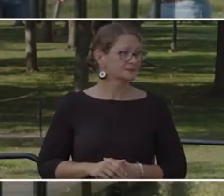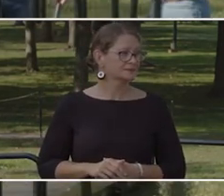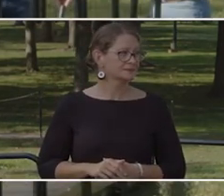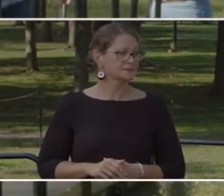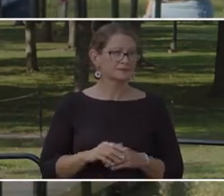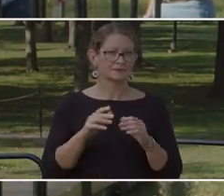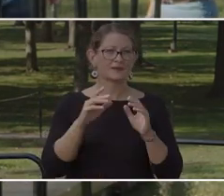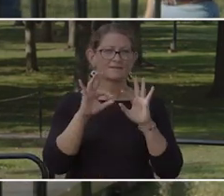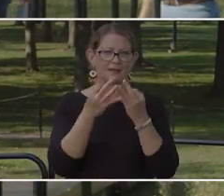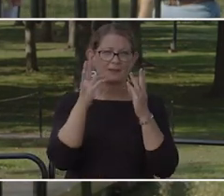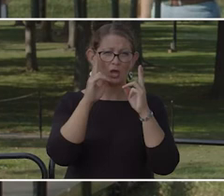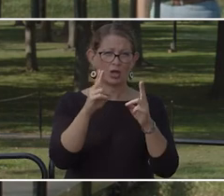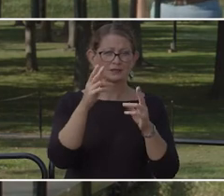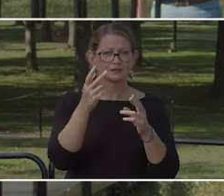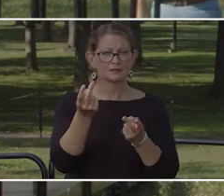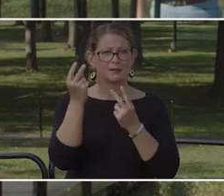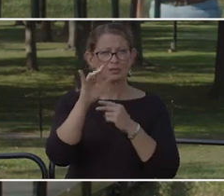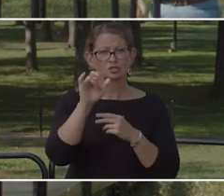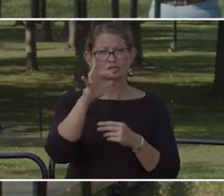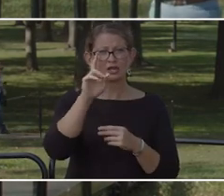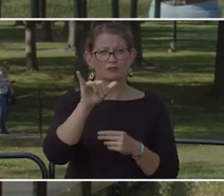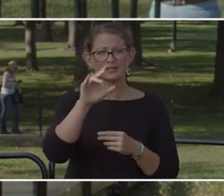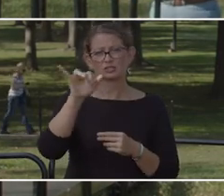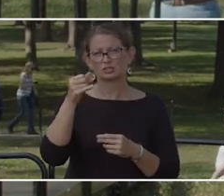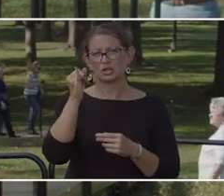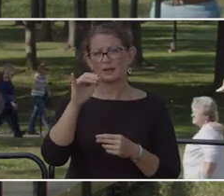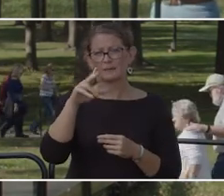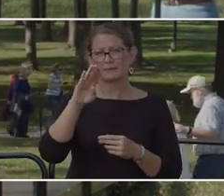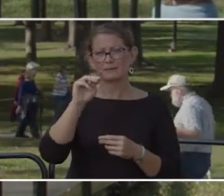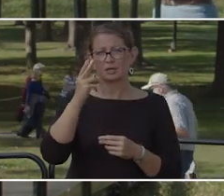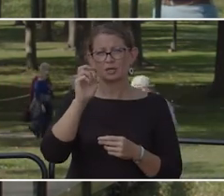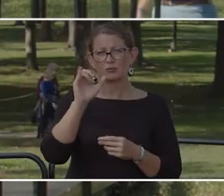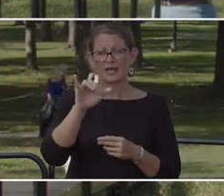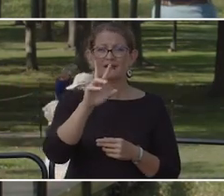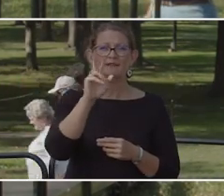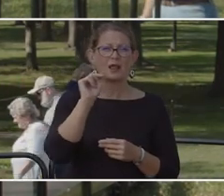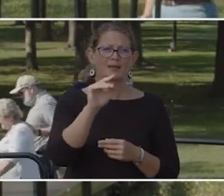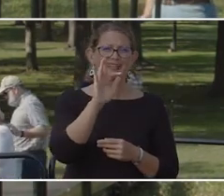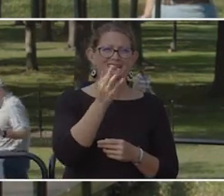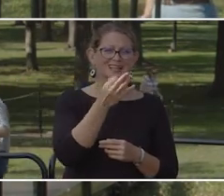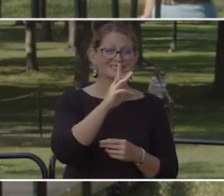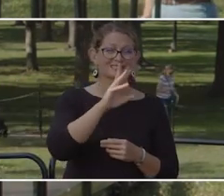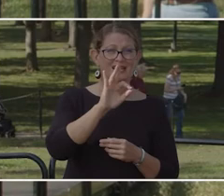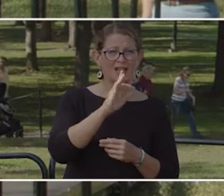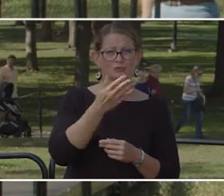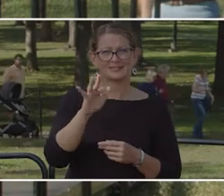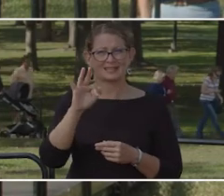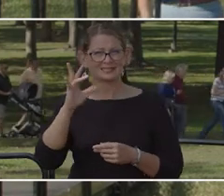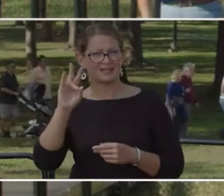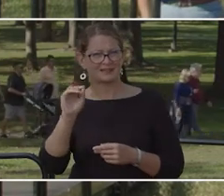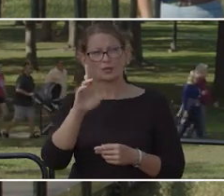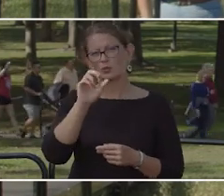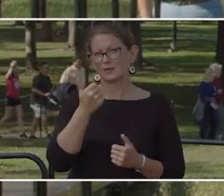The family honors the memory of Jeffrey J. McCray, Vietnam, 1969 to 1970,